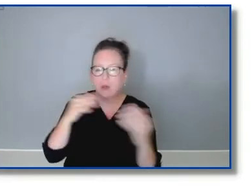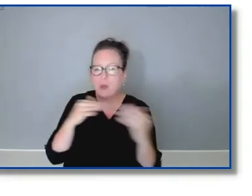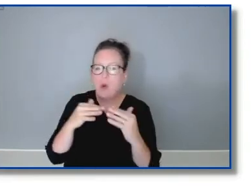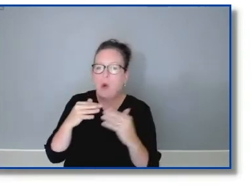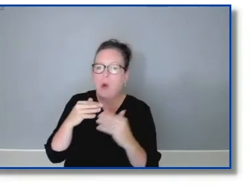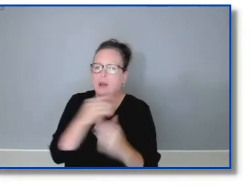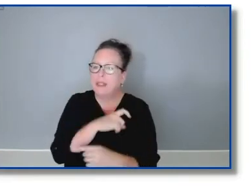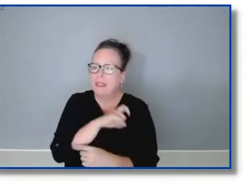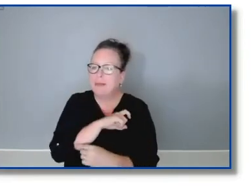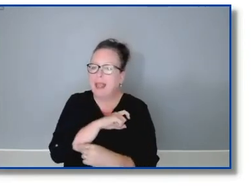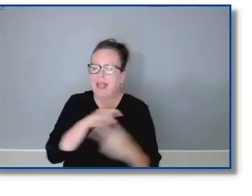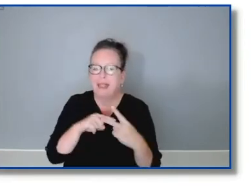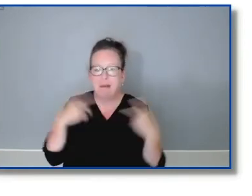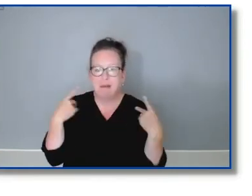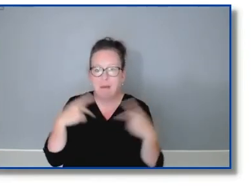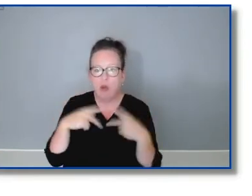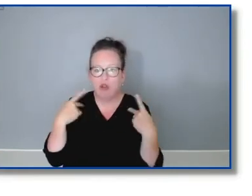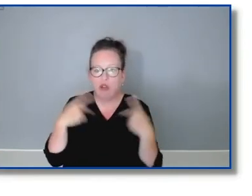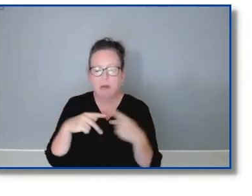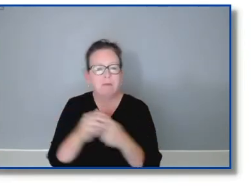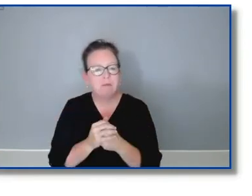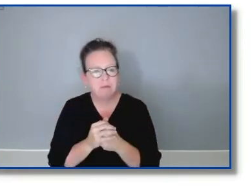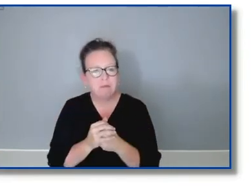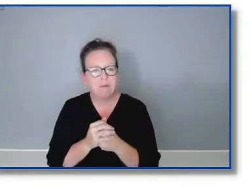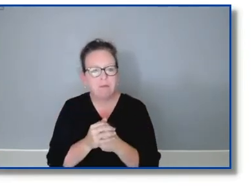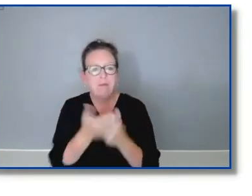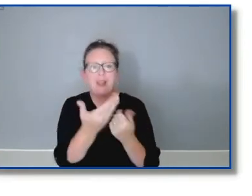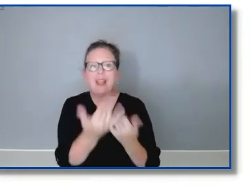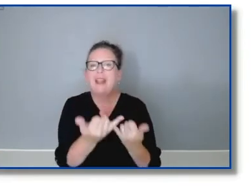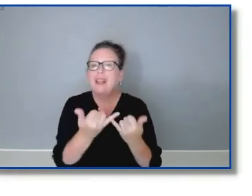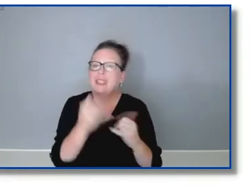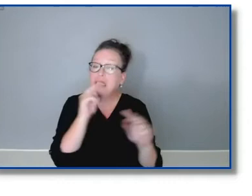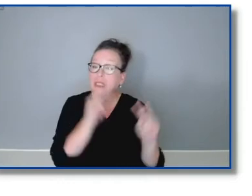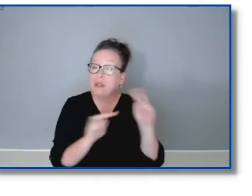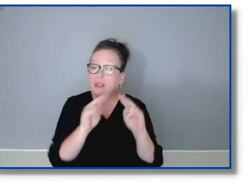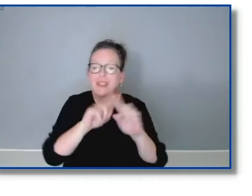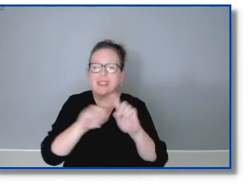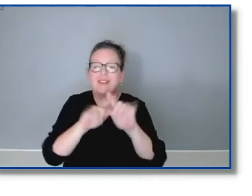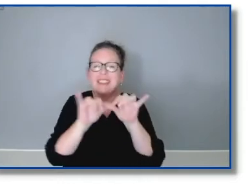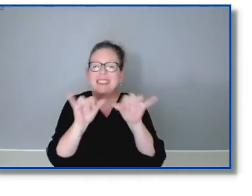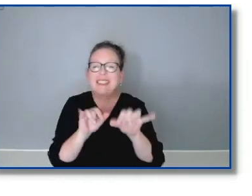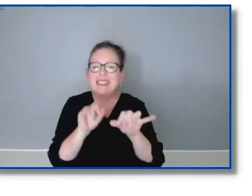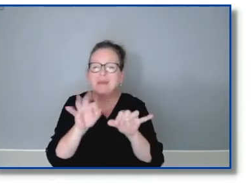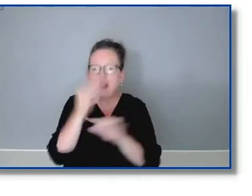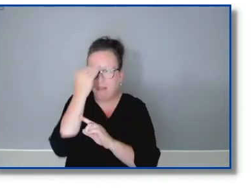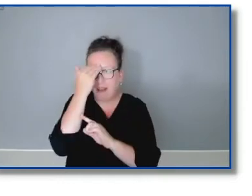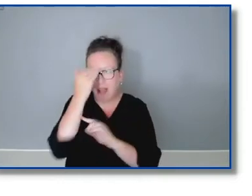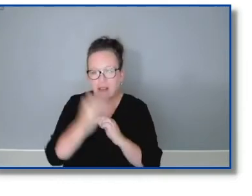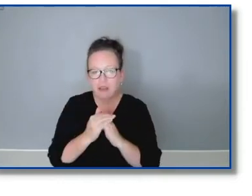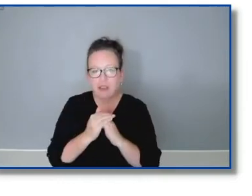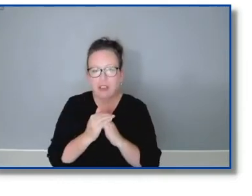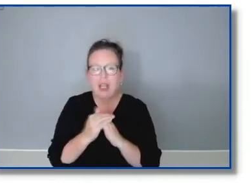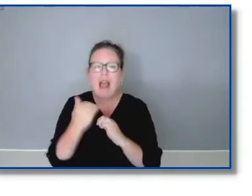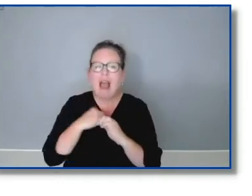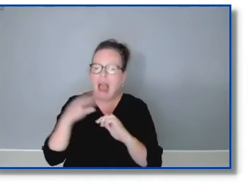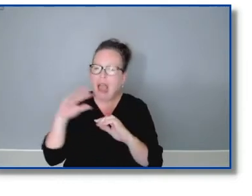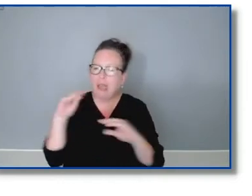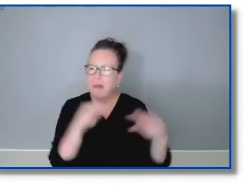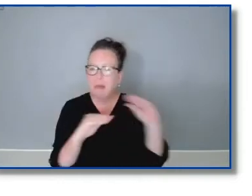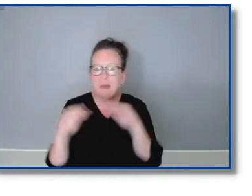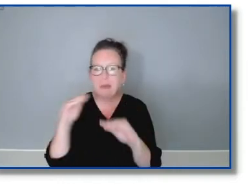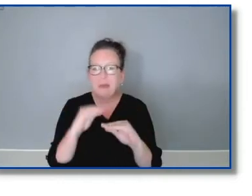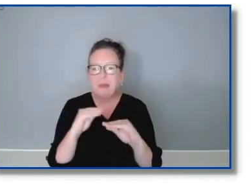systems of knowledge, periodic tables, where I juxtapose together building blocks of societies, which are